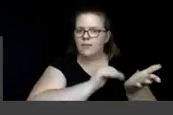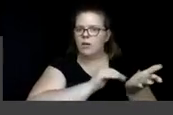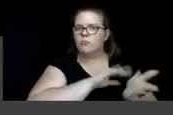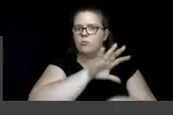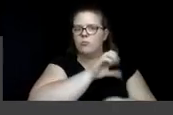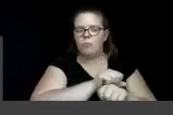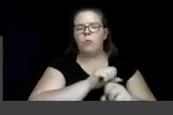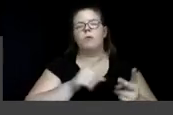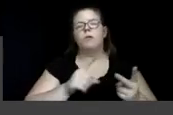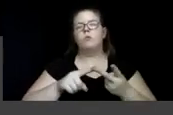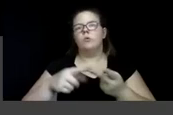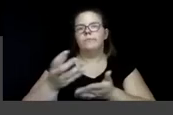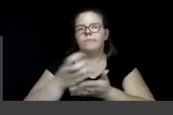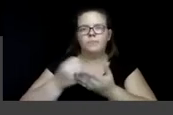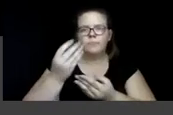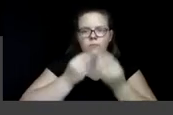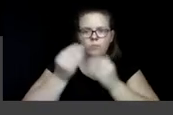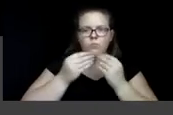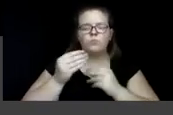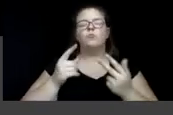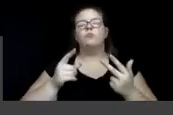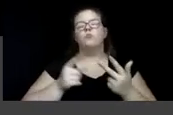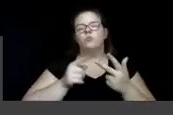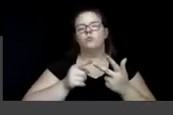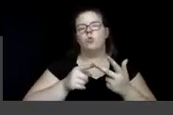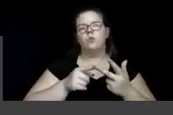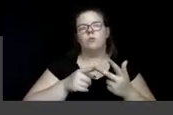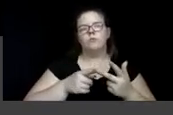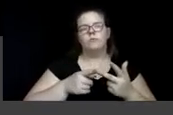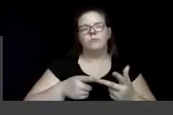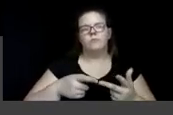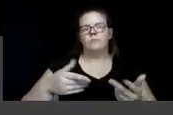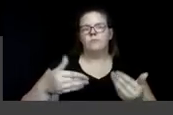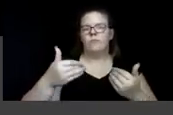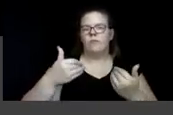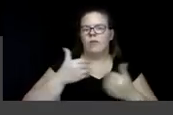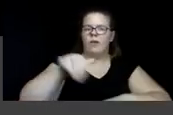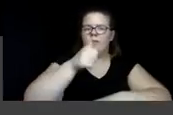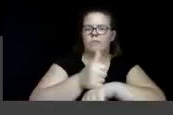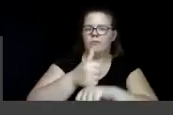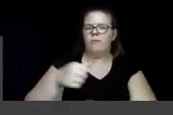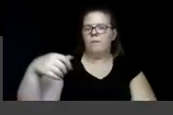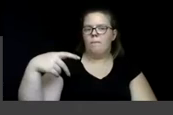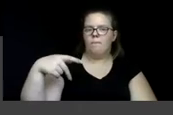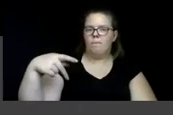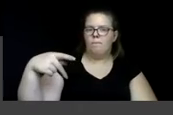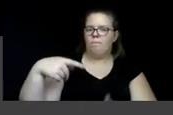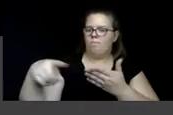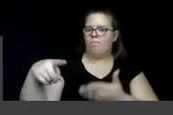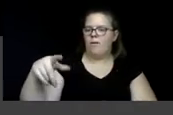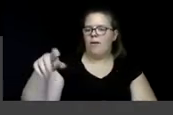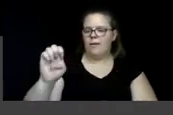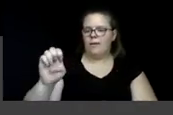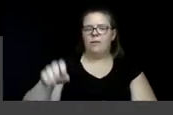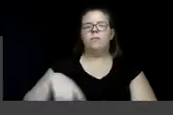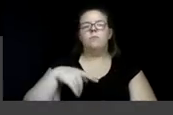get groceries, or help with getting payees set up, those kind of things. And then we